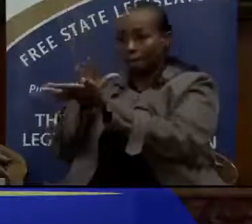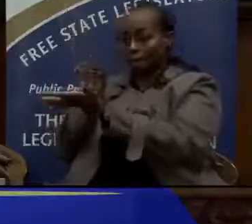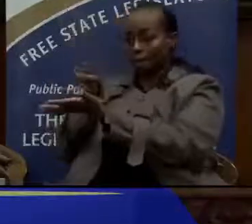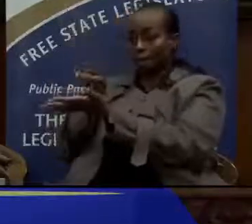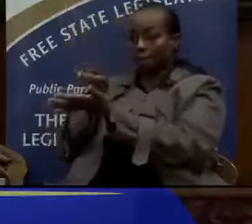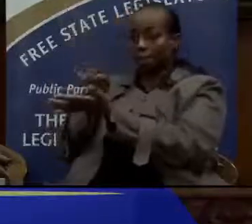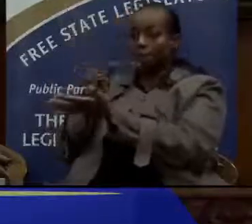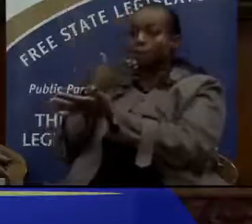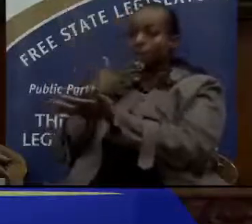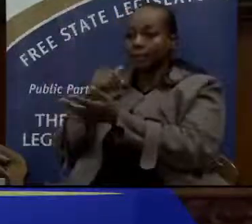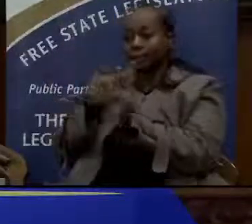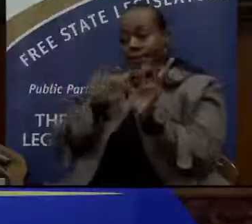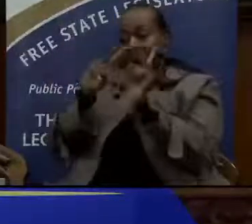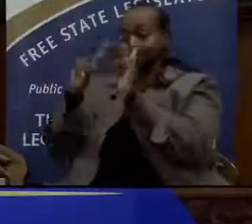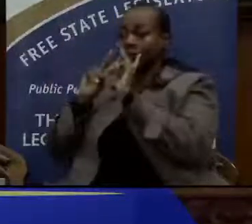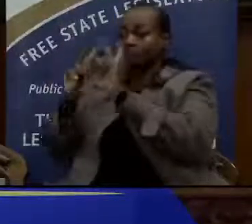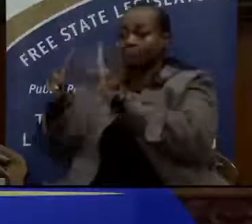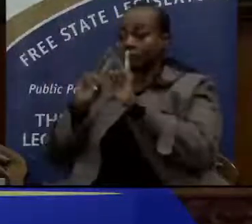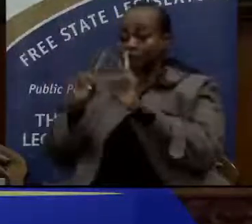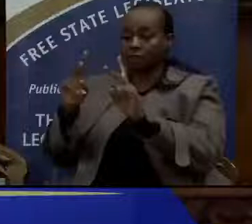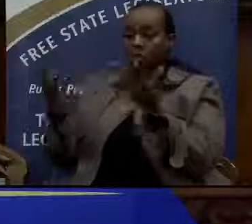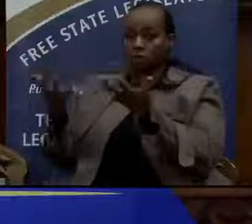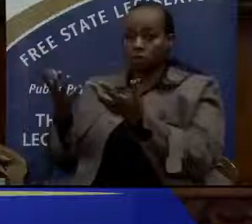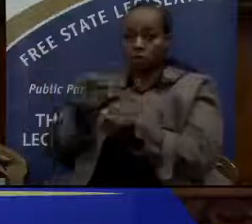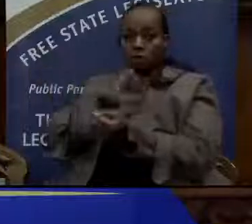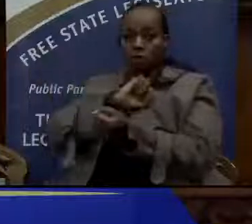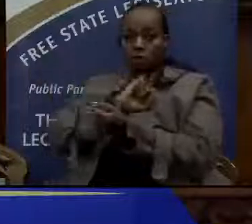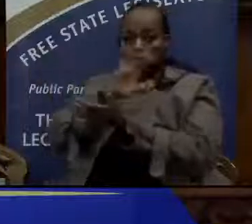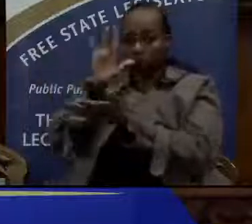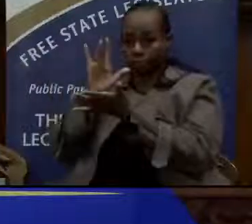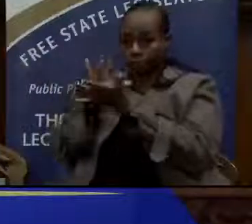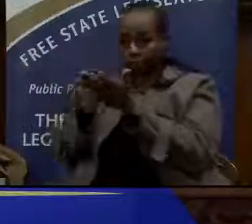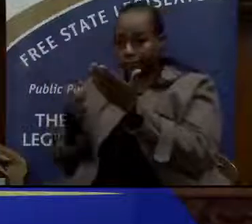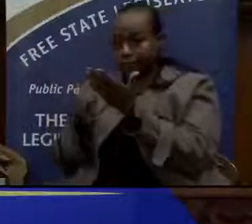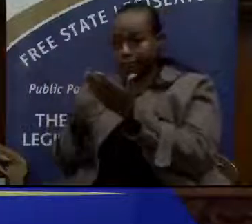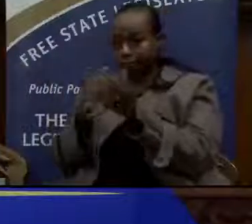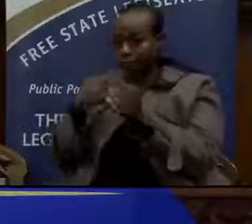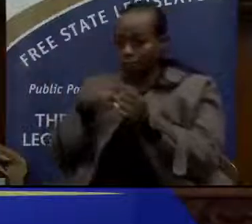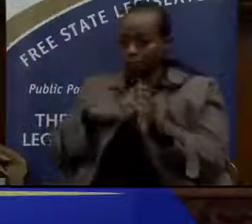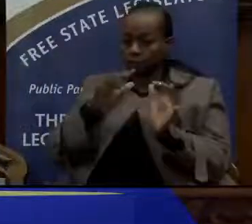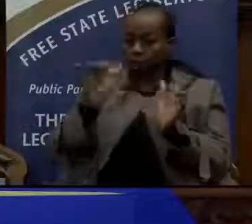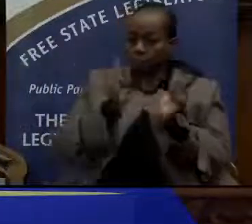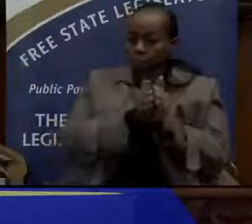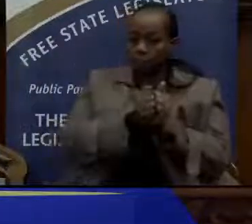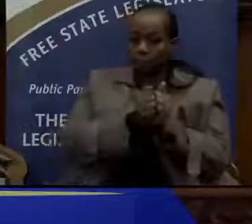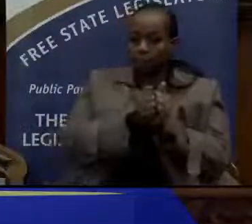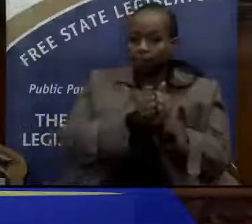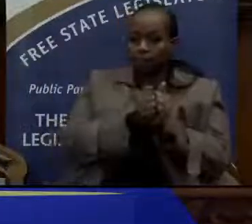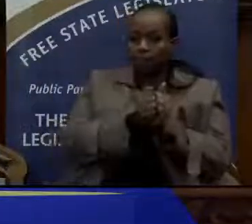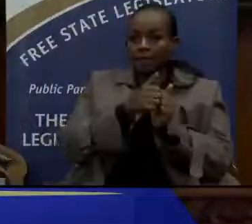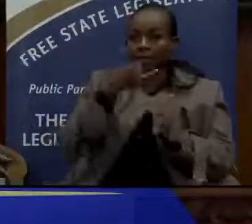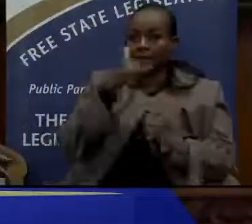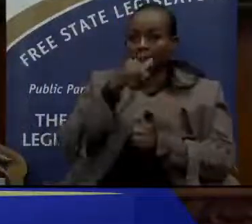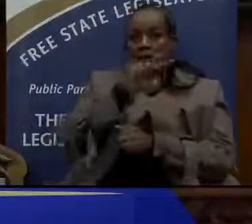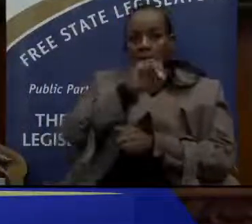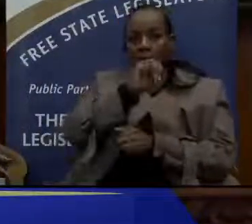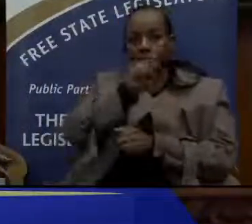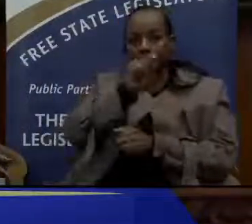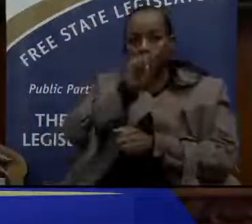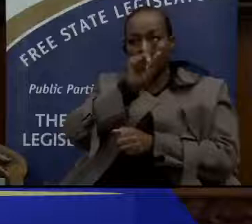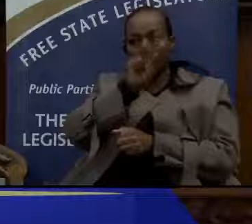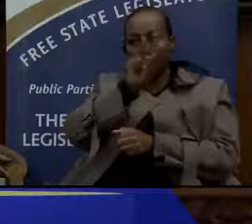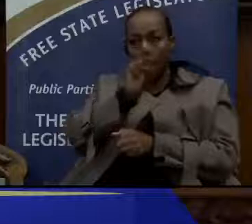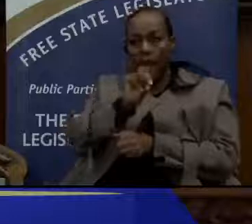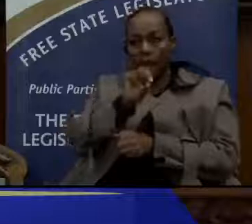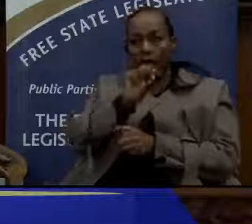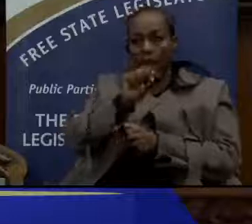a tour and visit the Botshabelo Digital Hub. We will partner with MTN to launch an